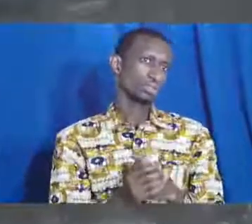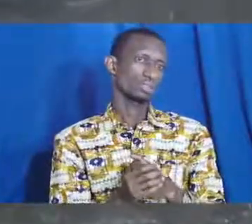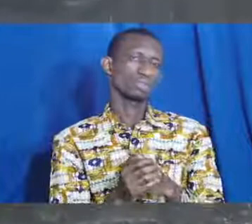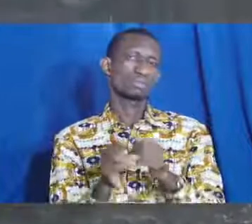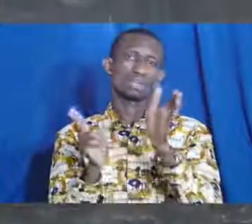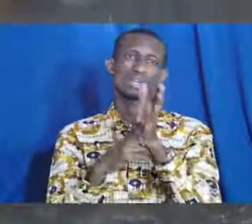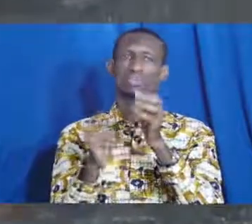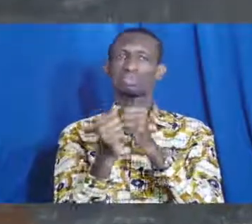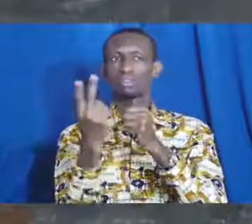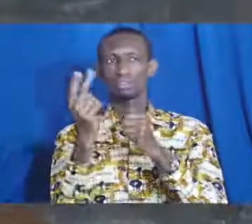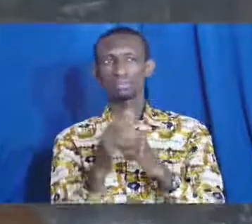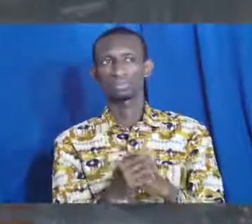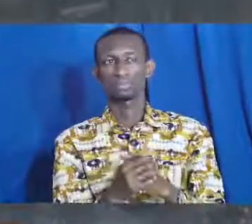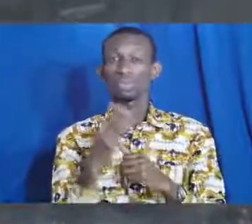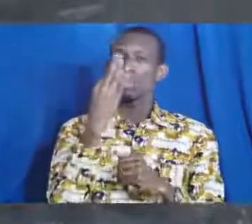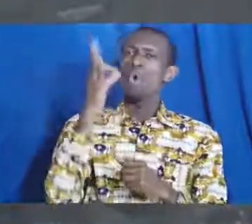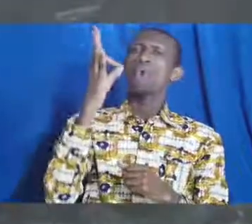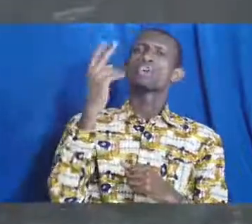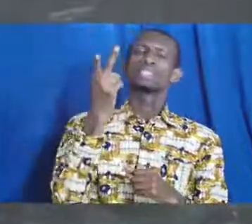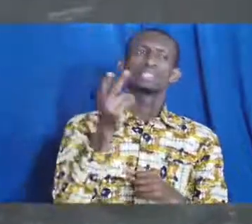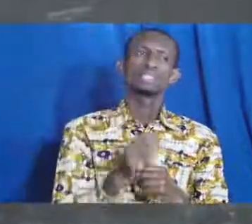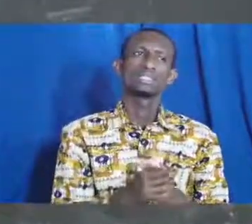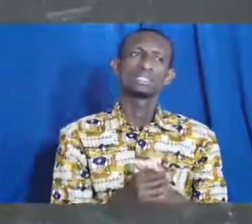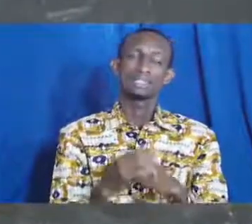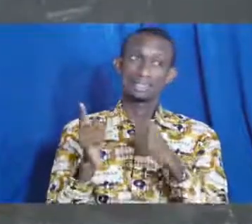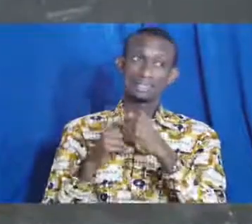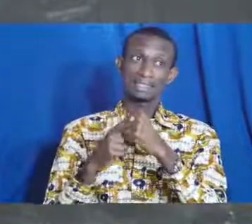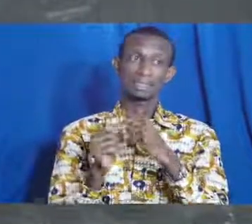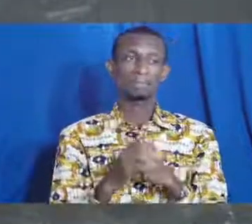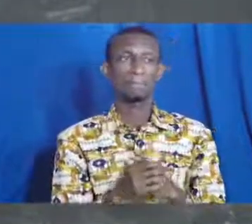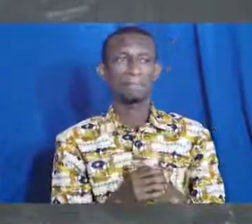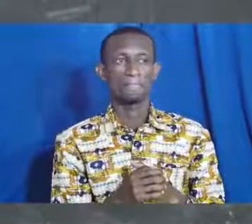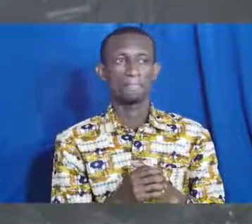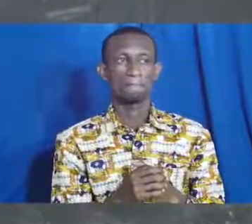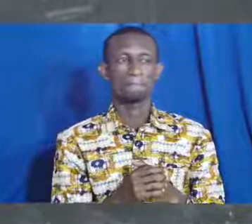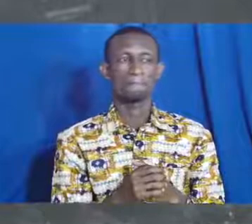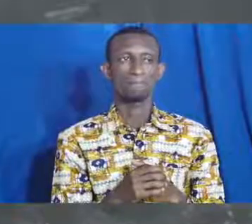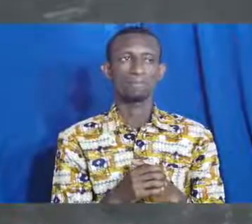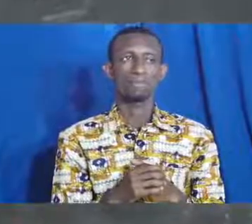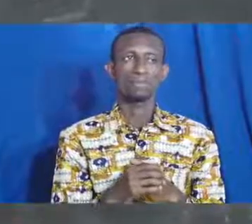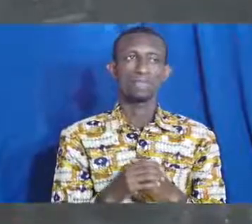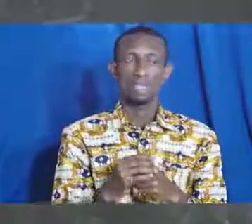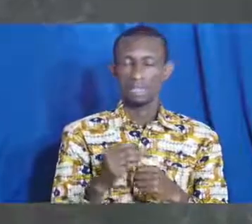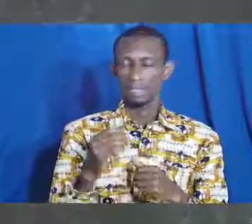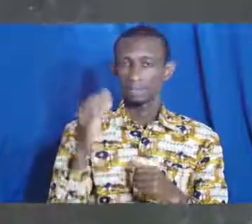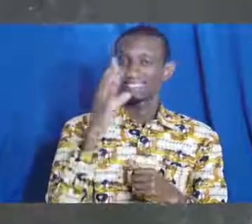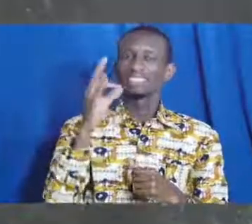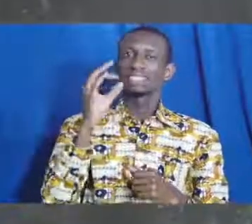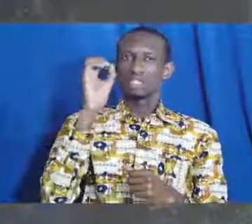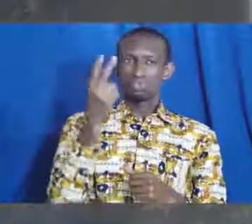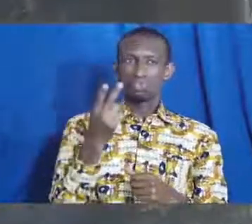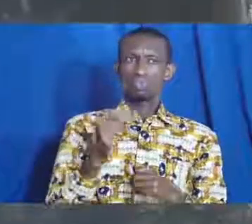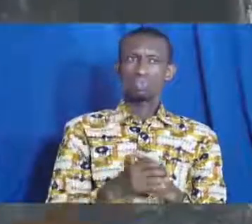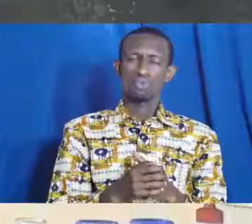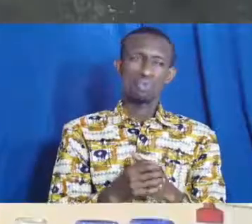12. The oxygens here we have 6, and then we have 6 and 2, this is 12, so this makes 18.